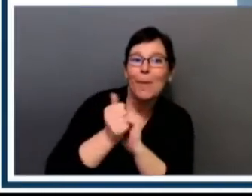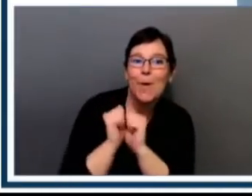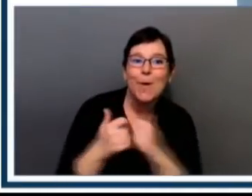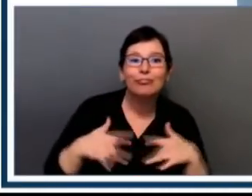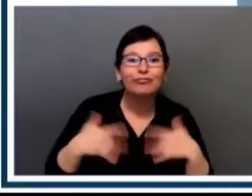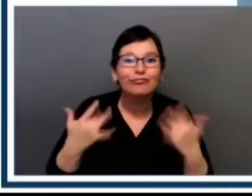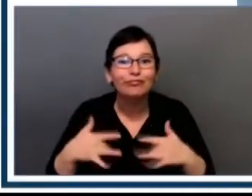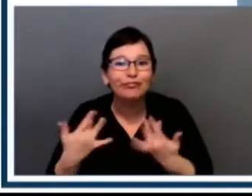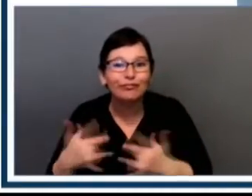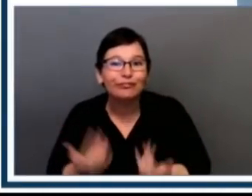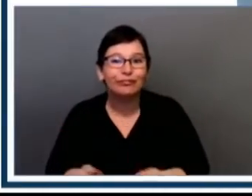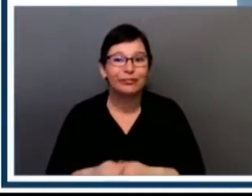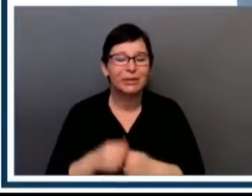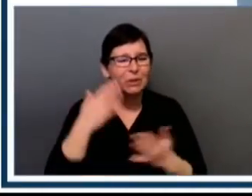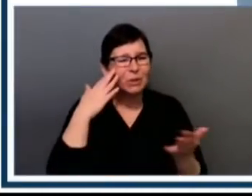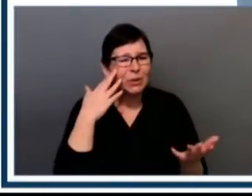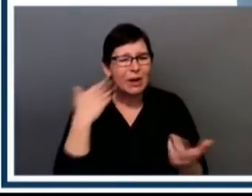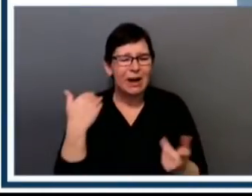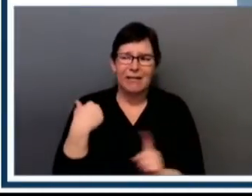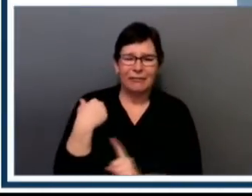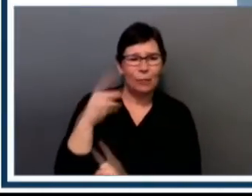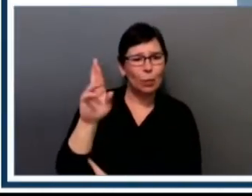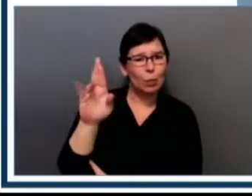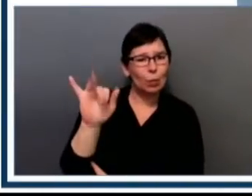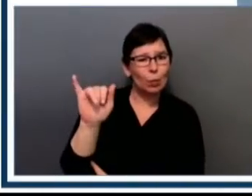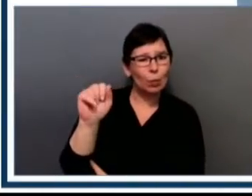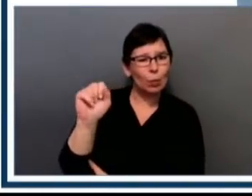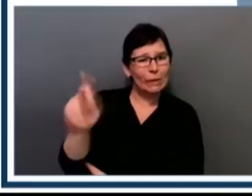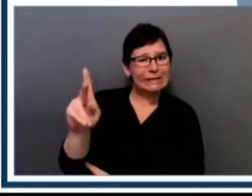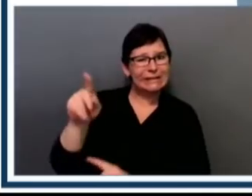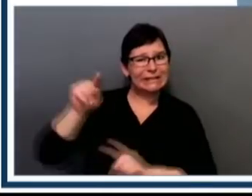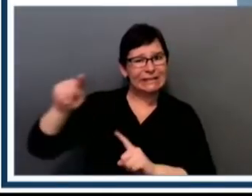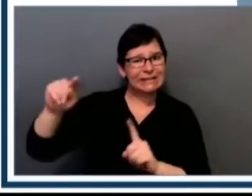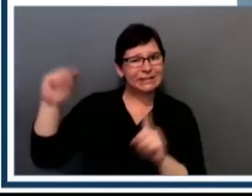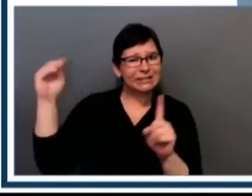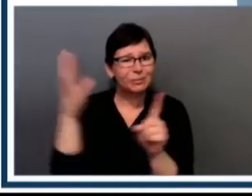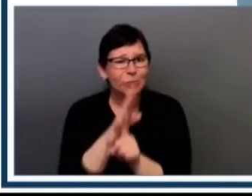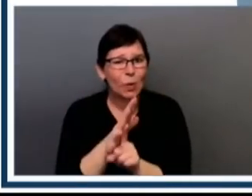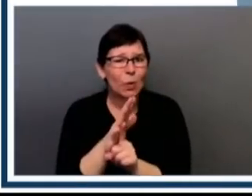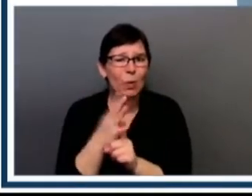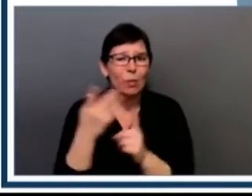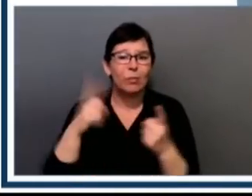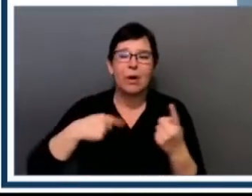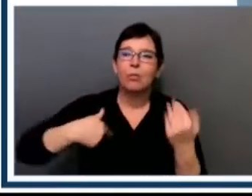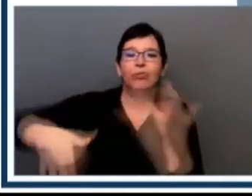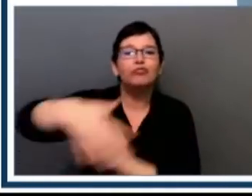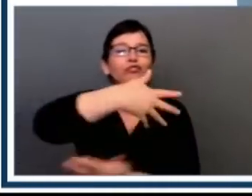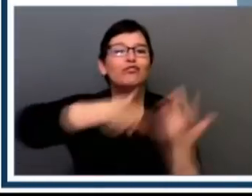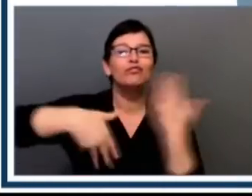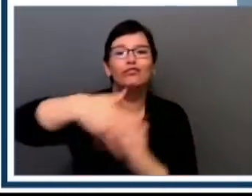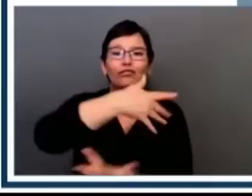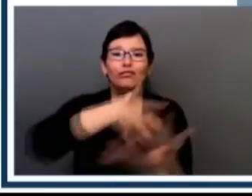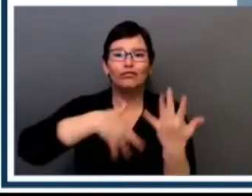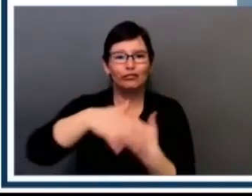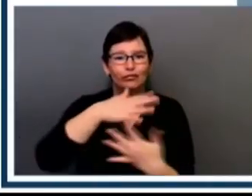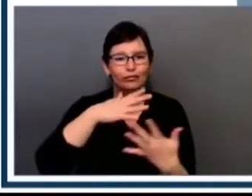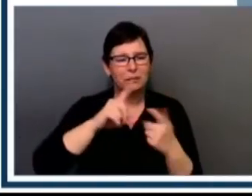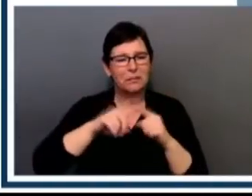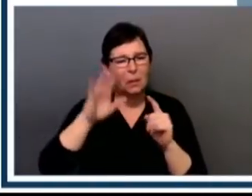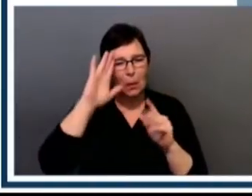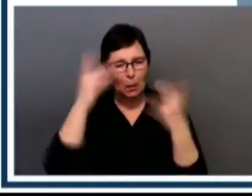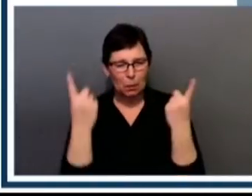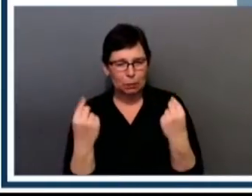get tested if we develop cold or flu-like symptoms, even if they are mild. So as of March the 7th, along with our Phase